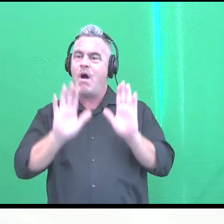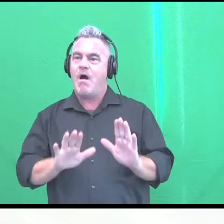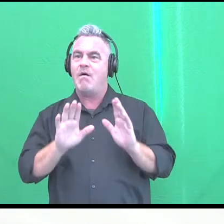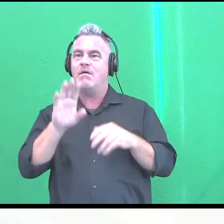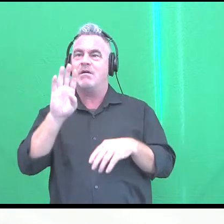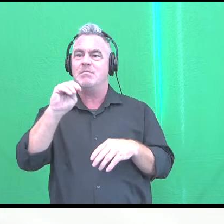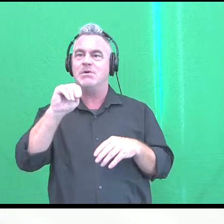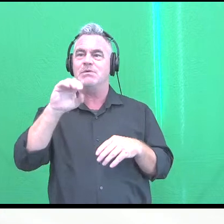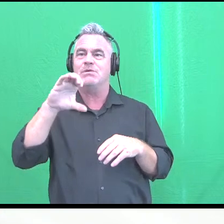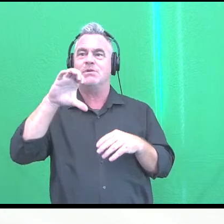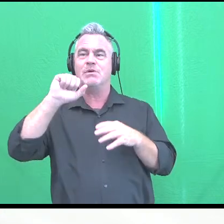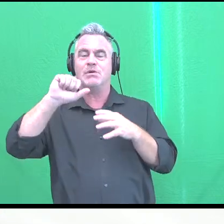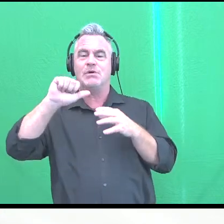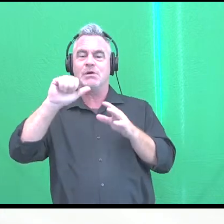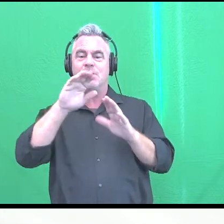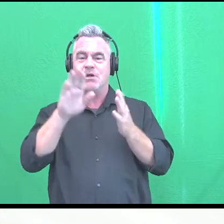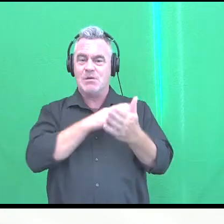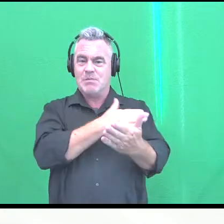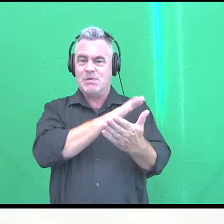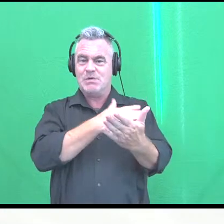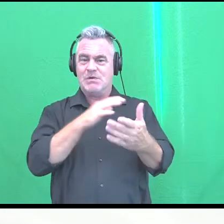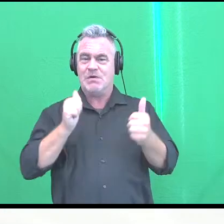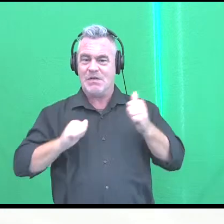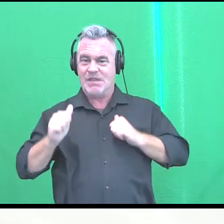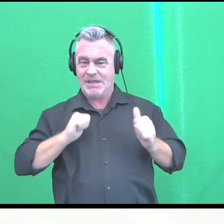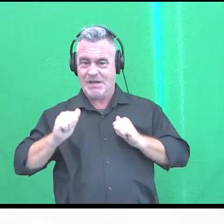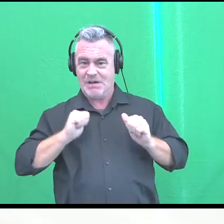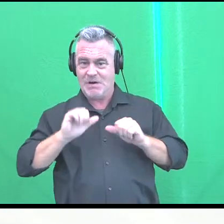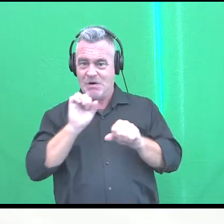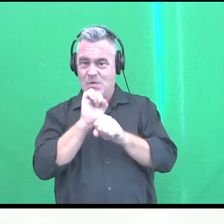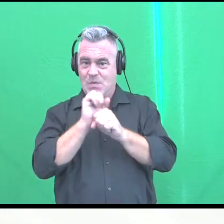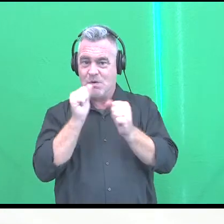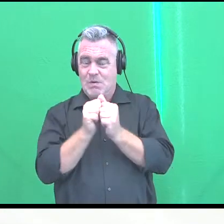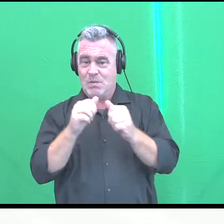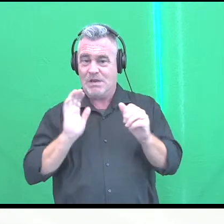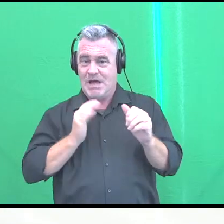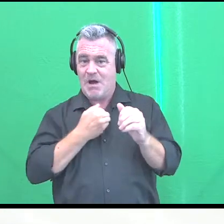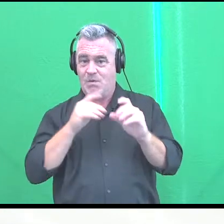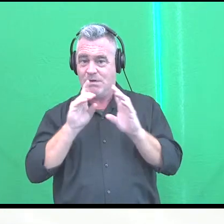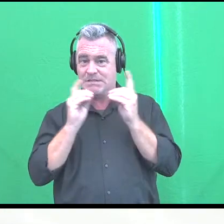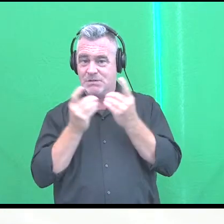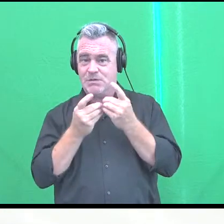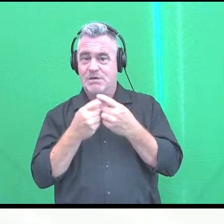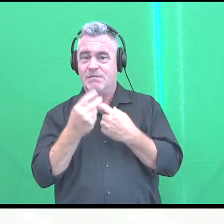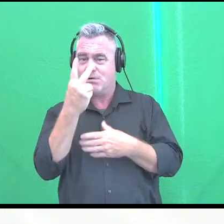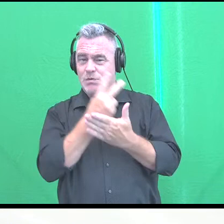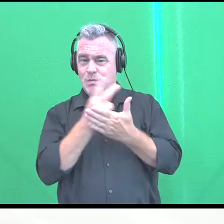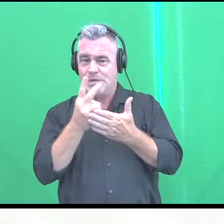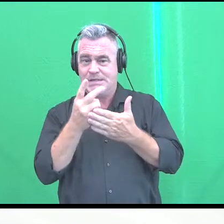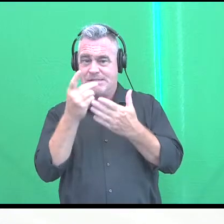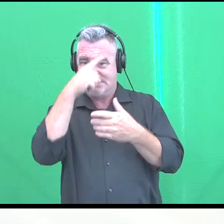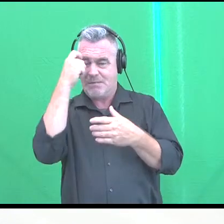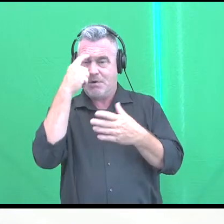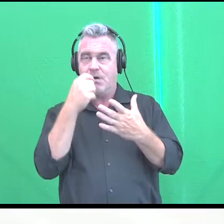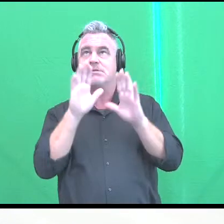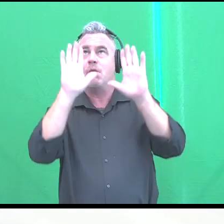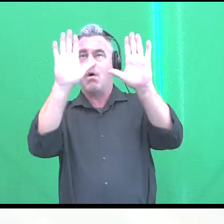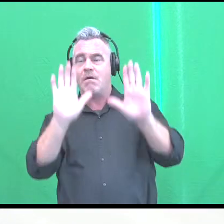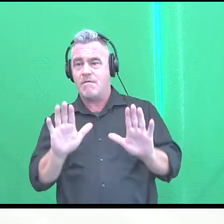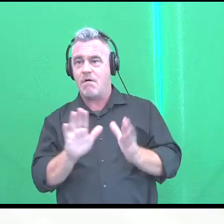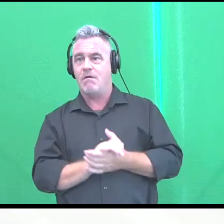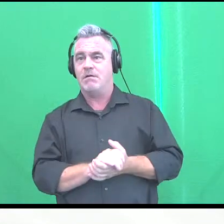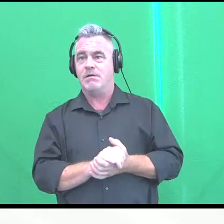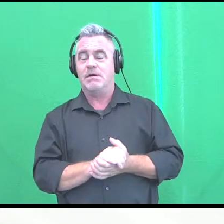Musical Theater University program, in partnership with our district, was able to offer for a couple of weeks this summer. And